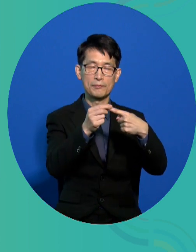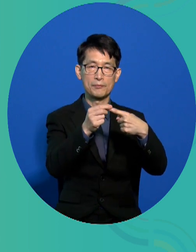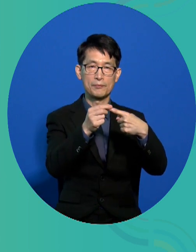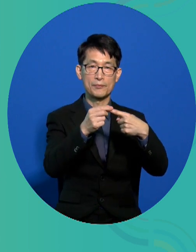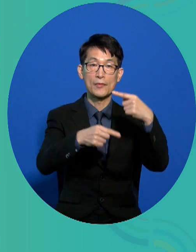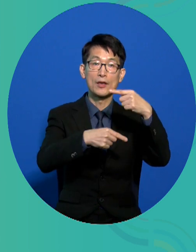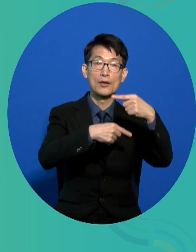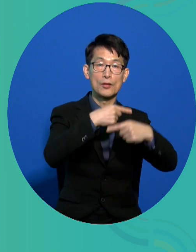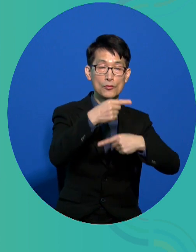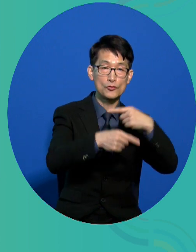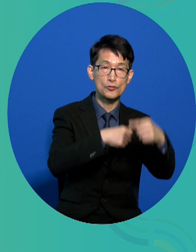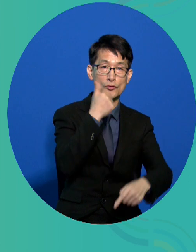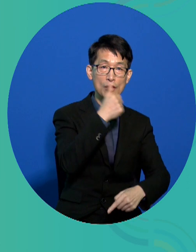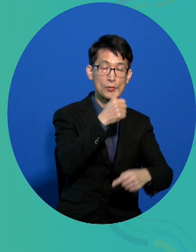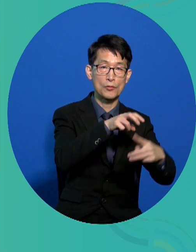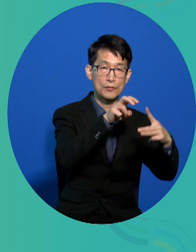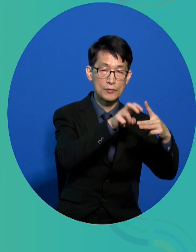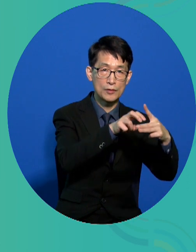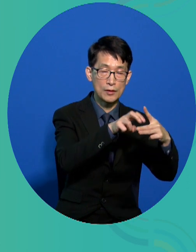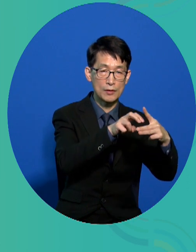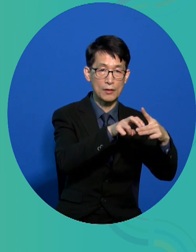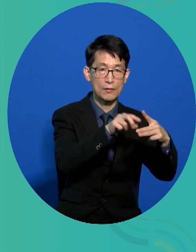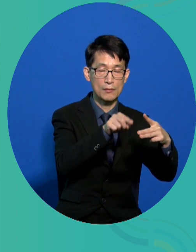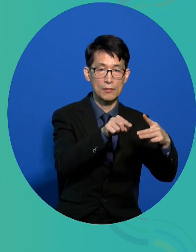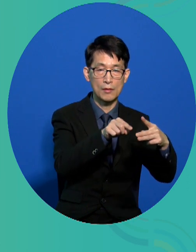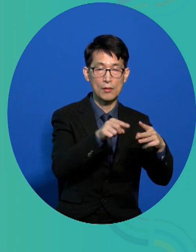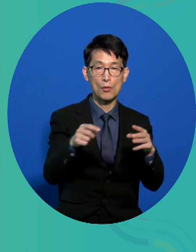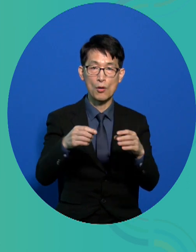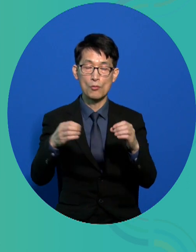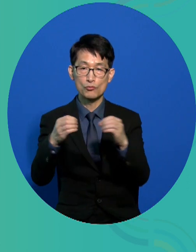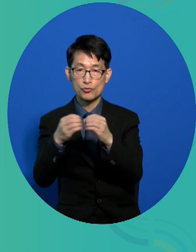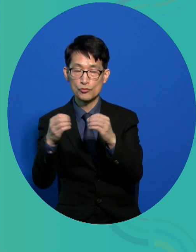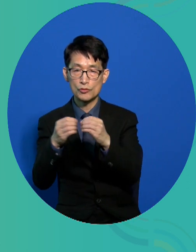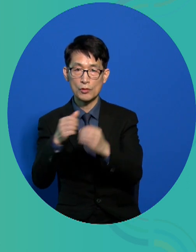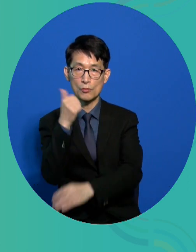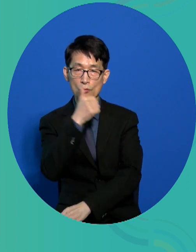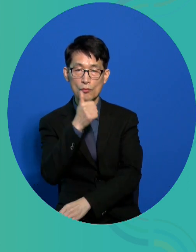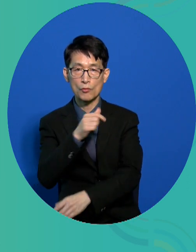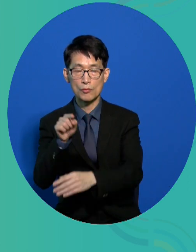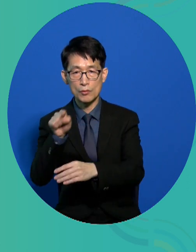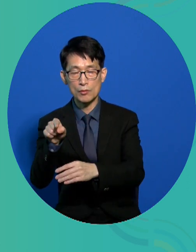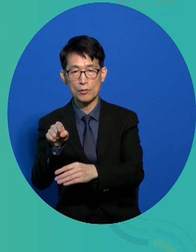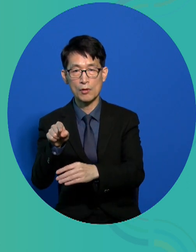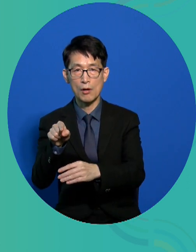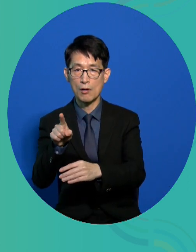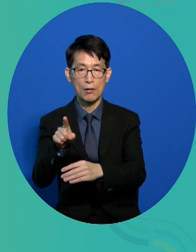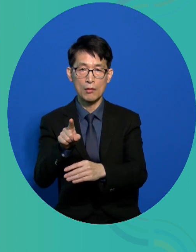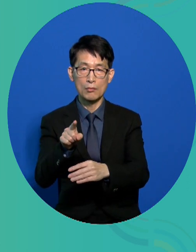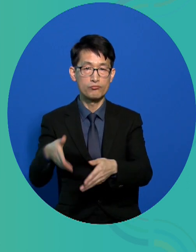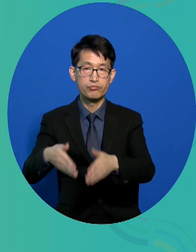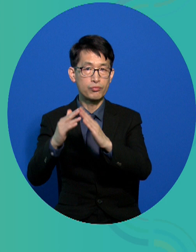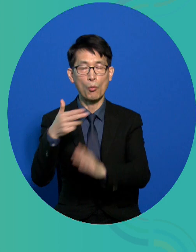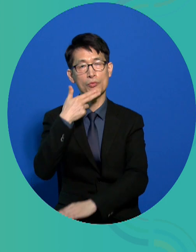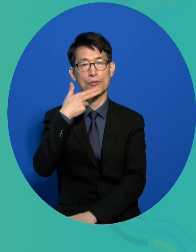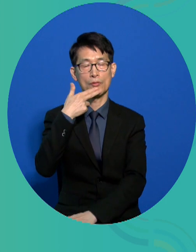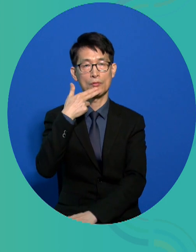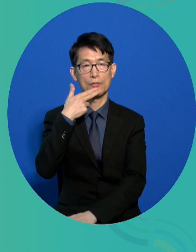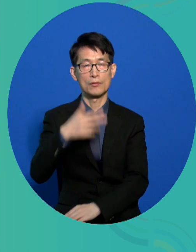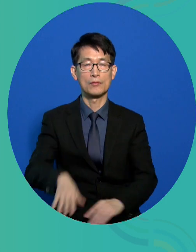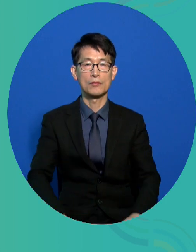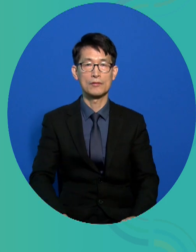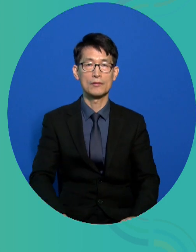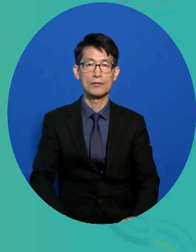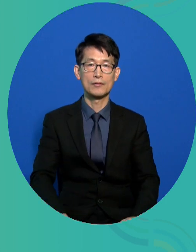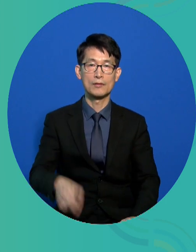three major stumbling blocks. The first is that we did not have a text translation support